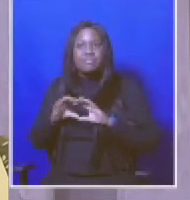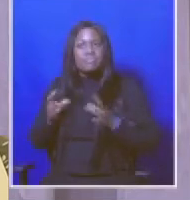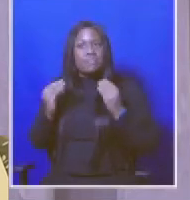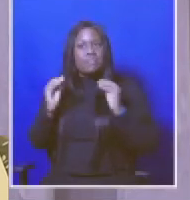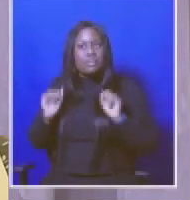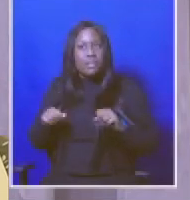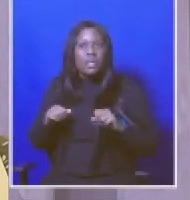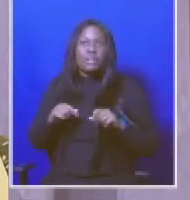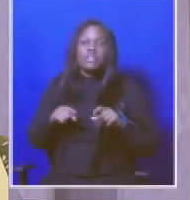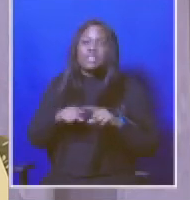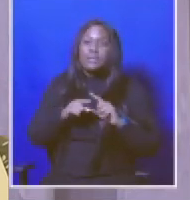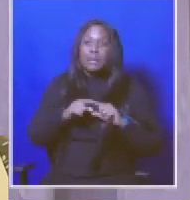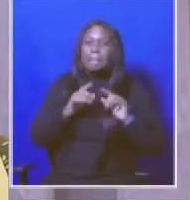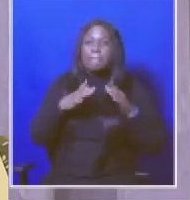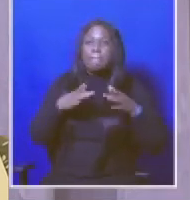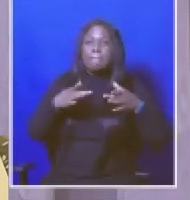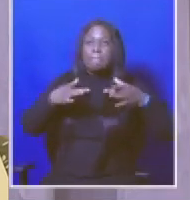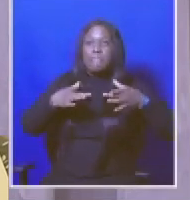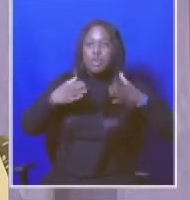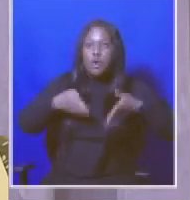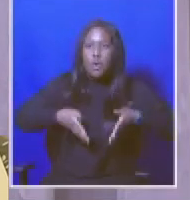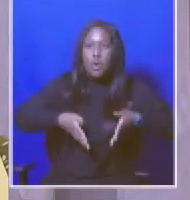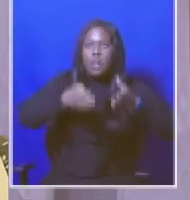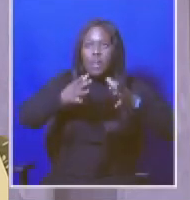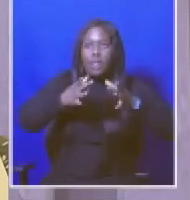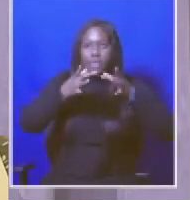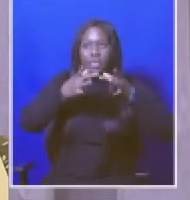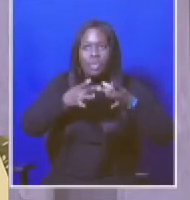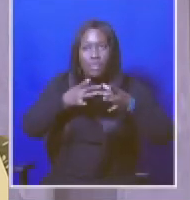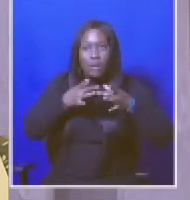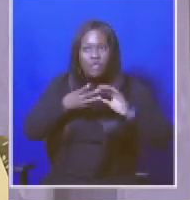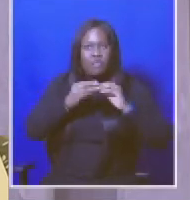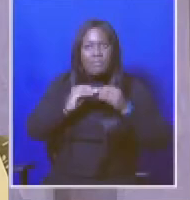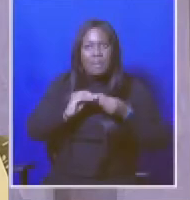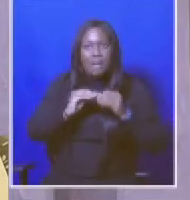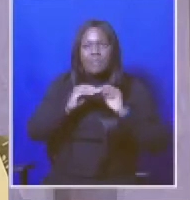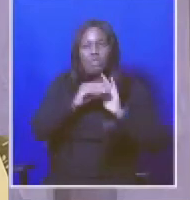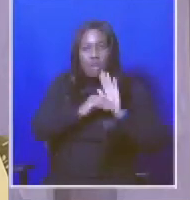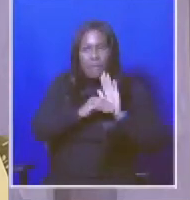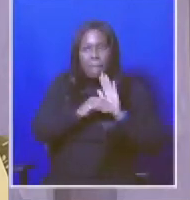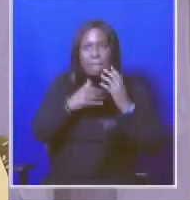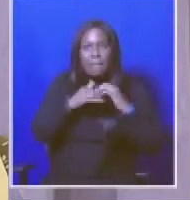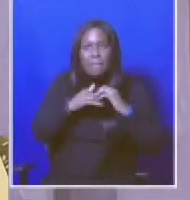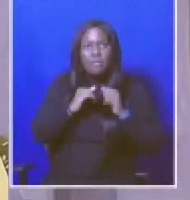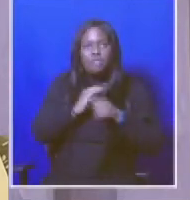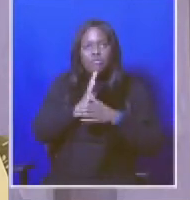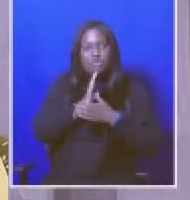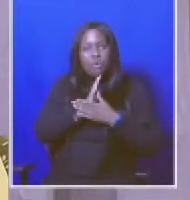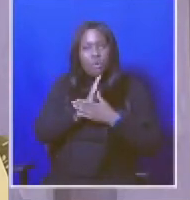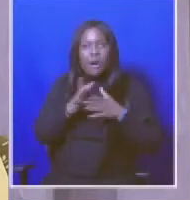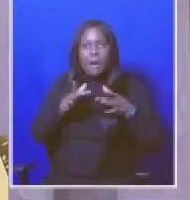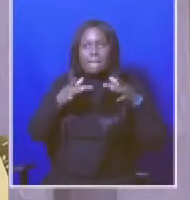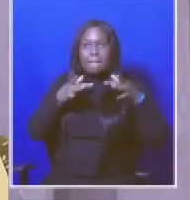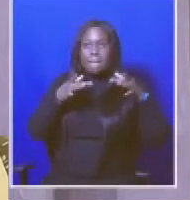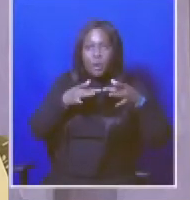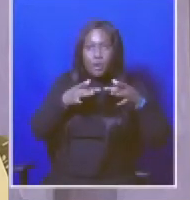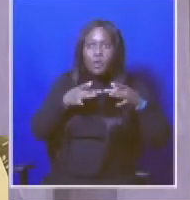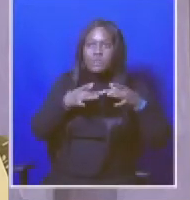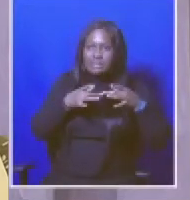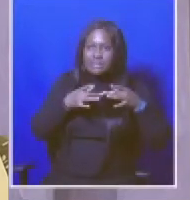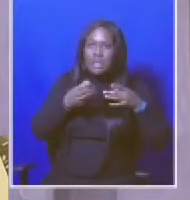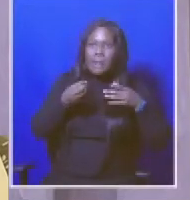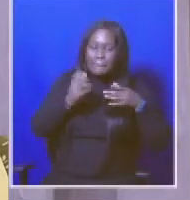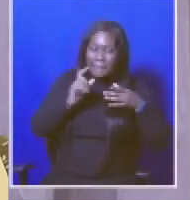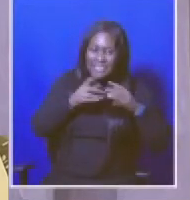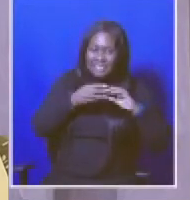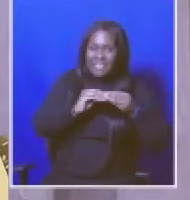national pothole repair programs to intensify the fight against potholes and general road refurbishment